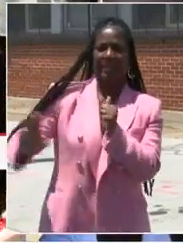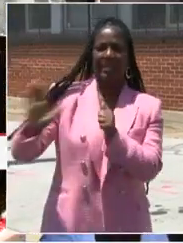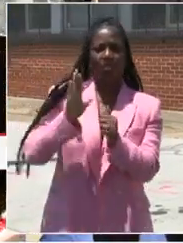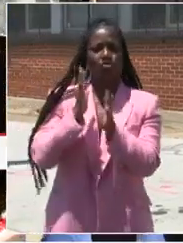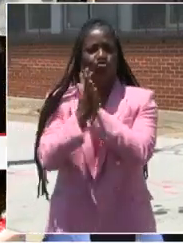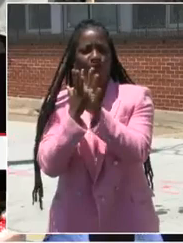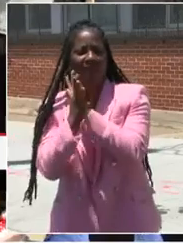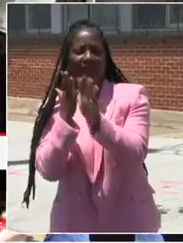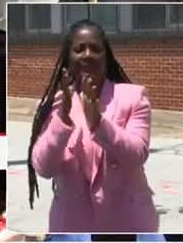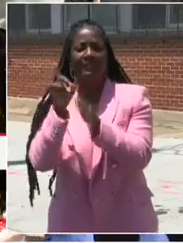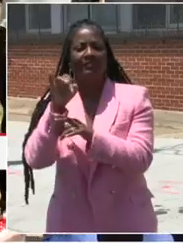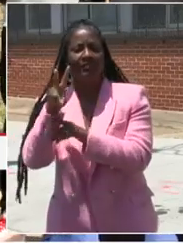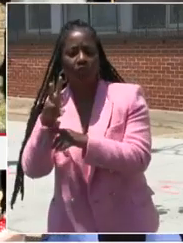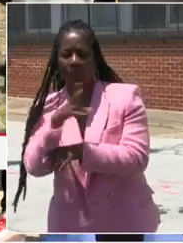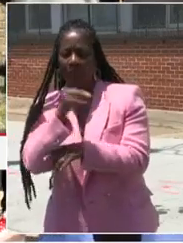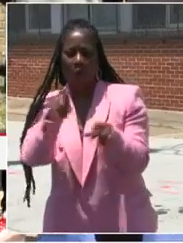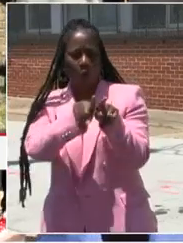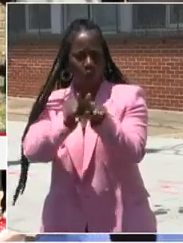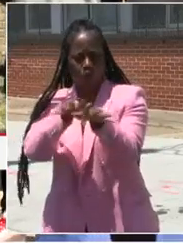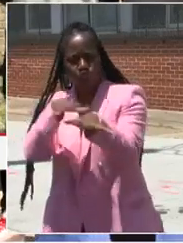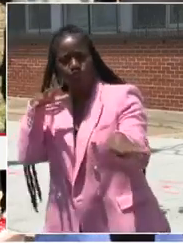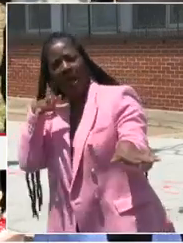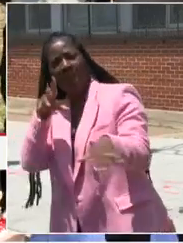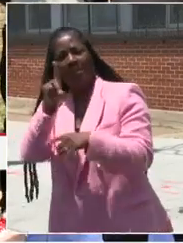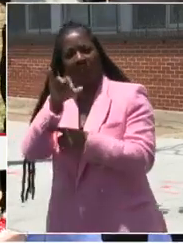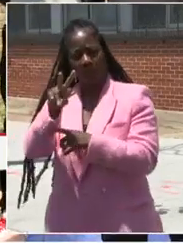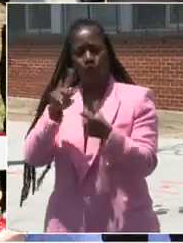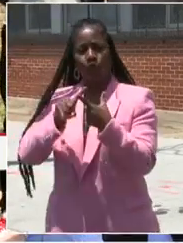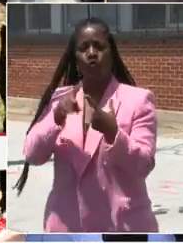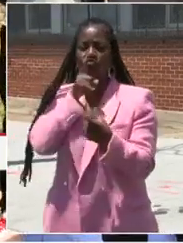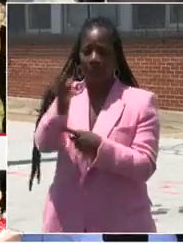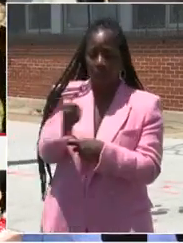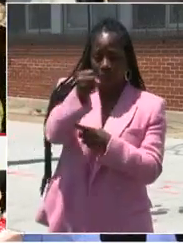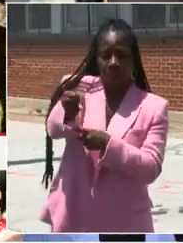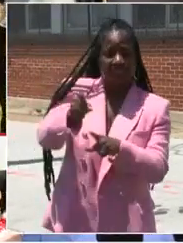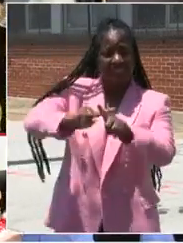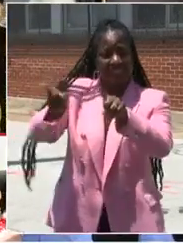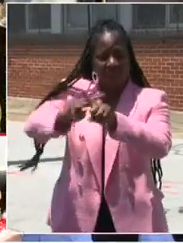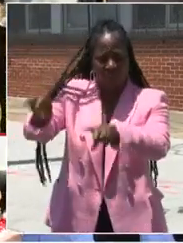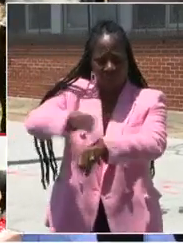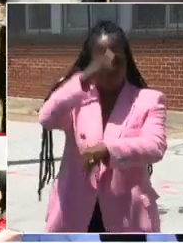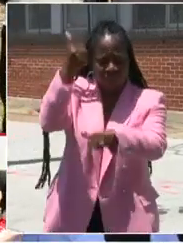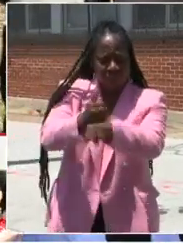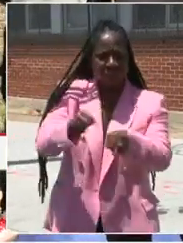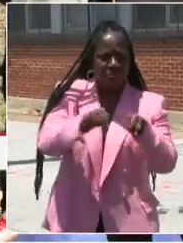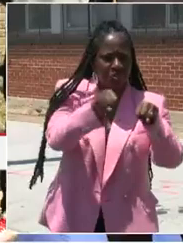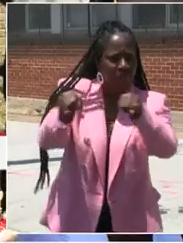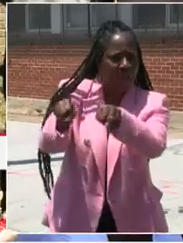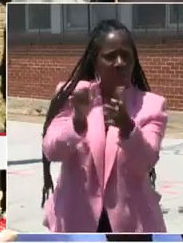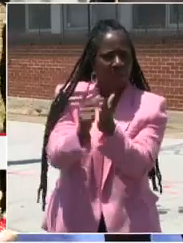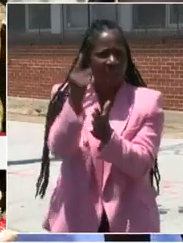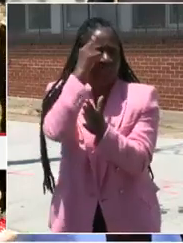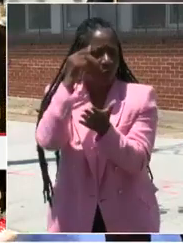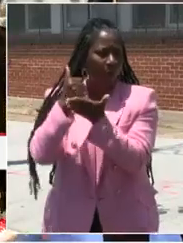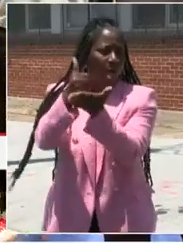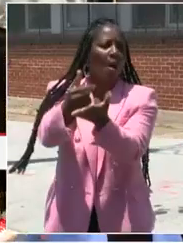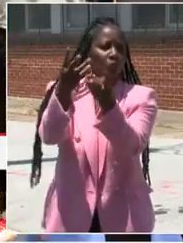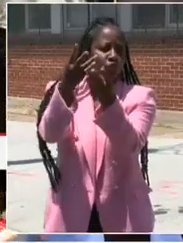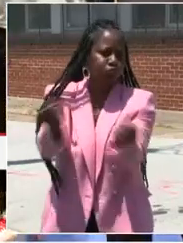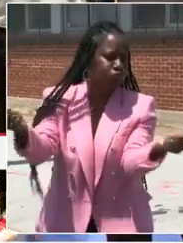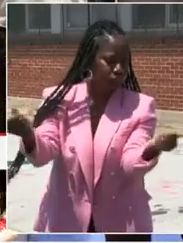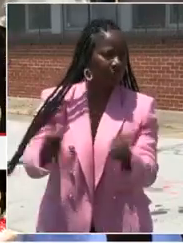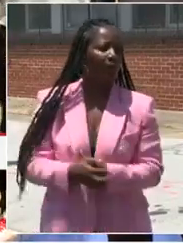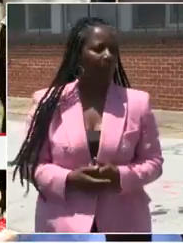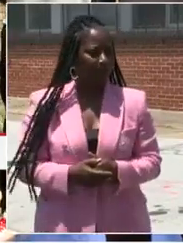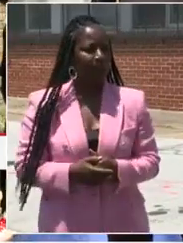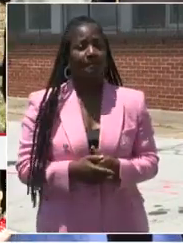traffic division and officers to deploy a number of strategies that we think would be helpful.